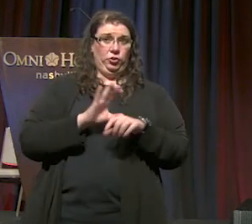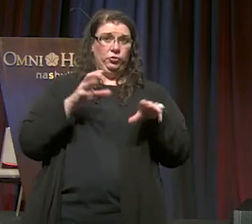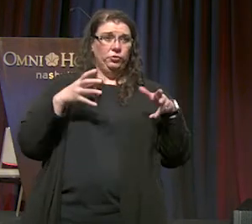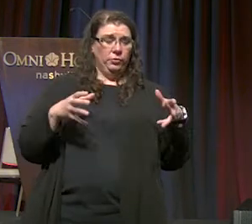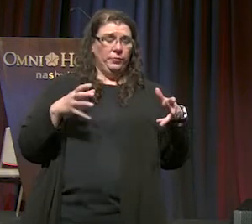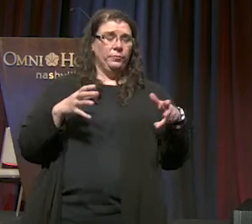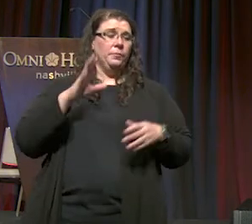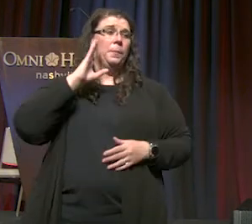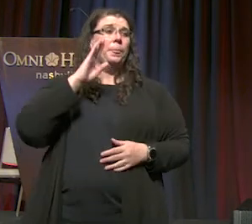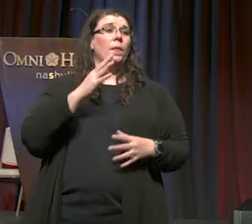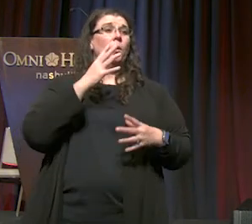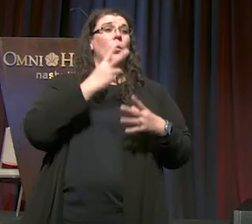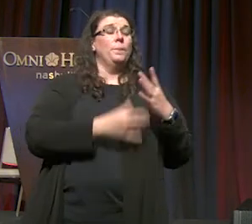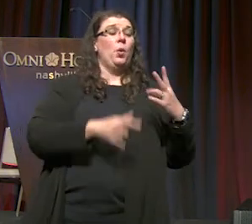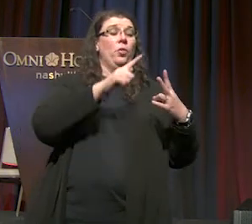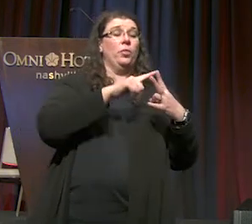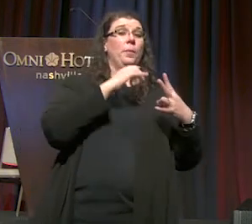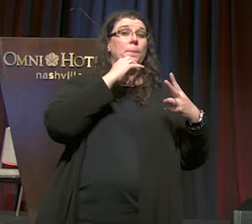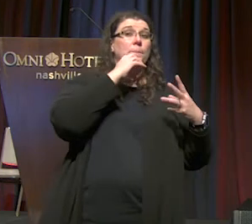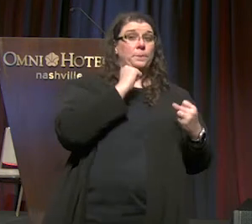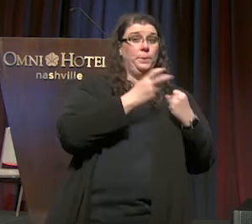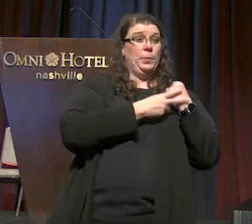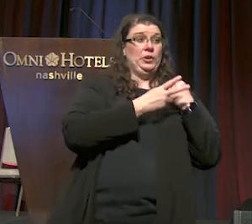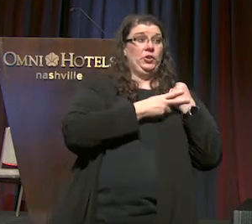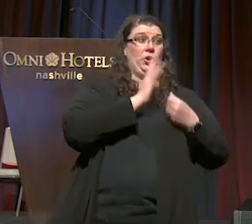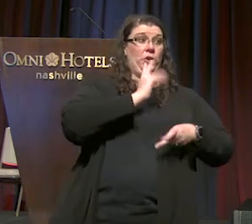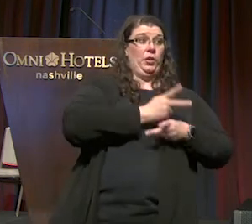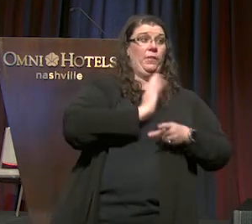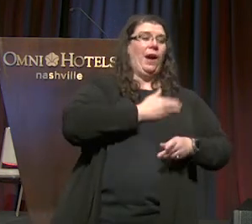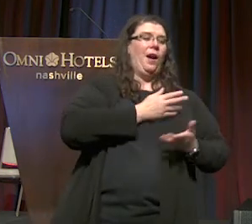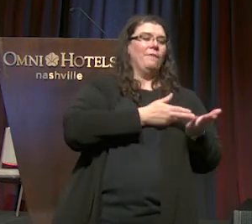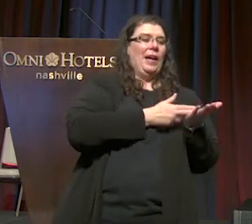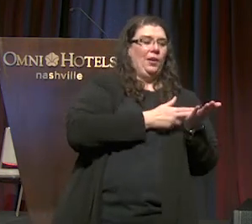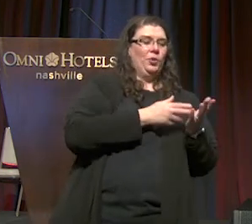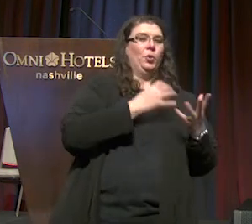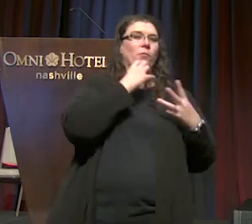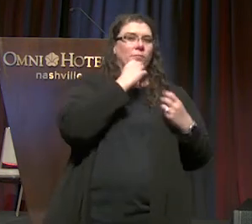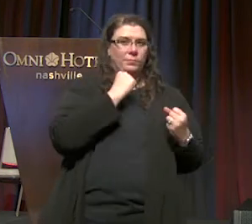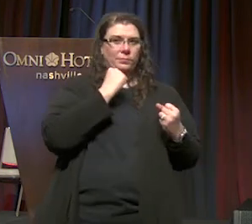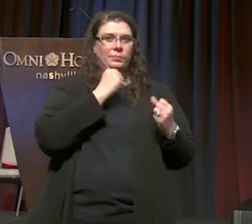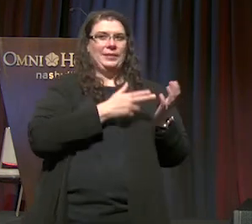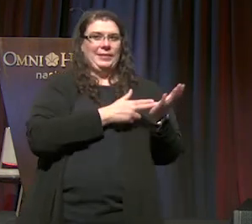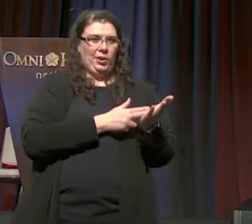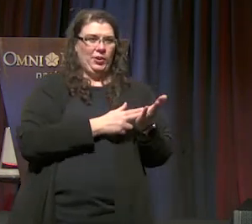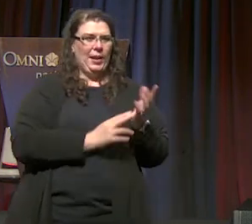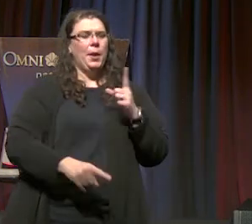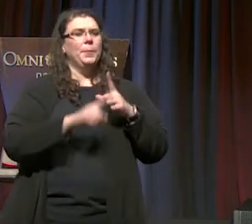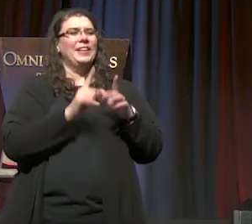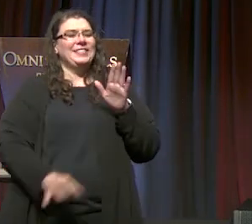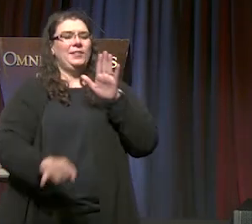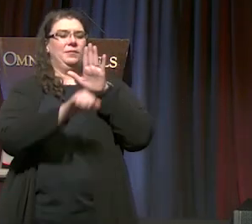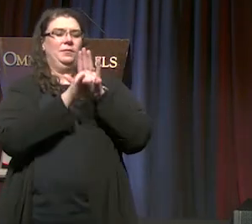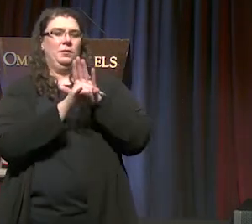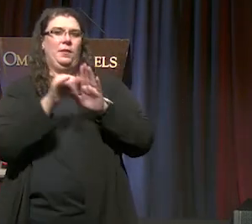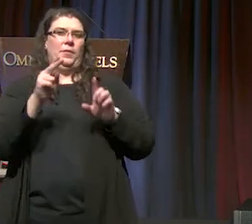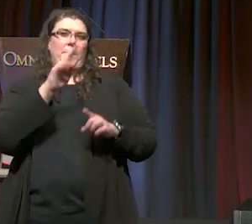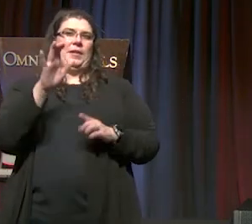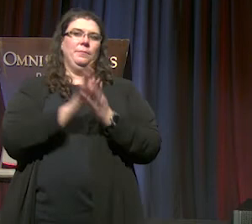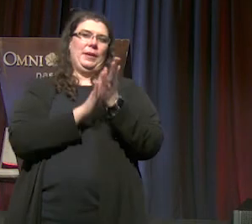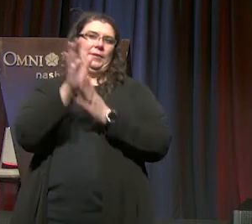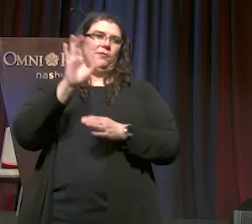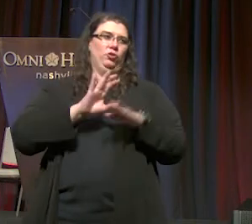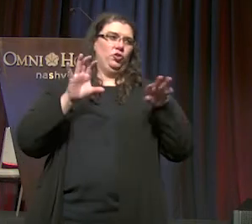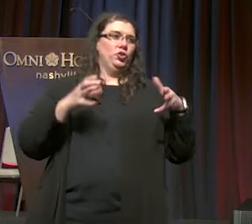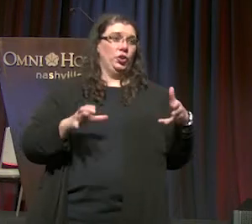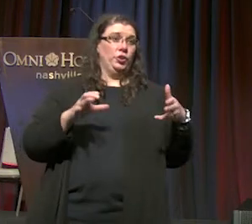will both preserve the organic integrity and identity of the United Methodist Church and make